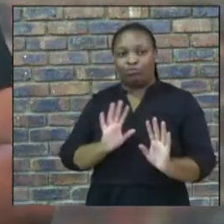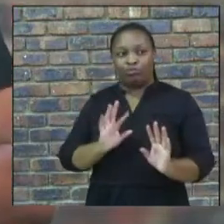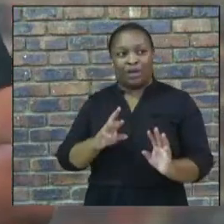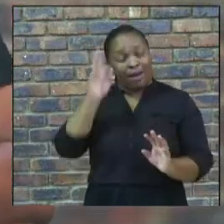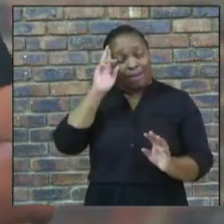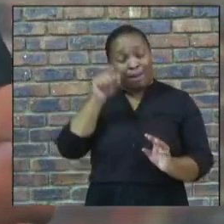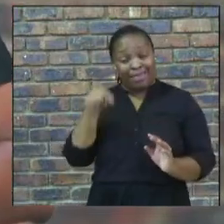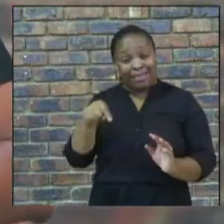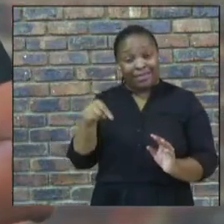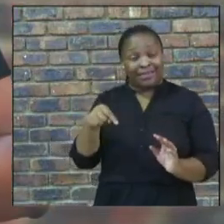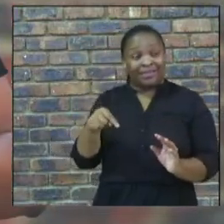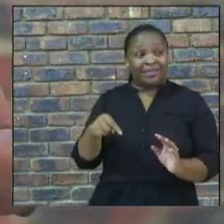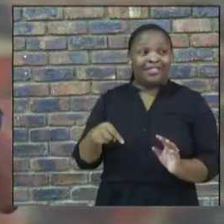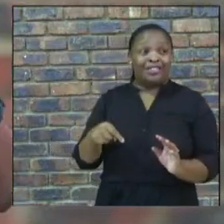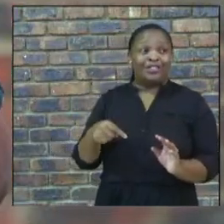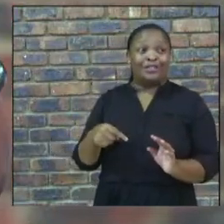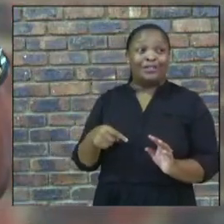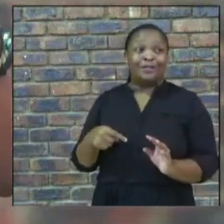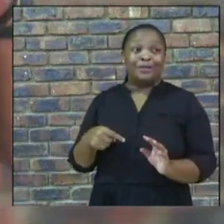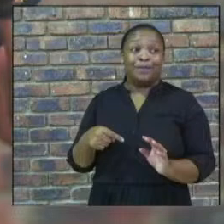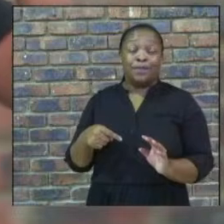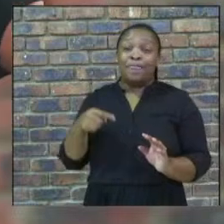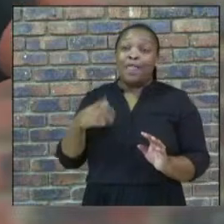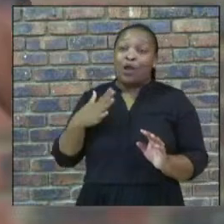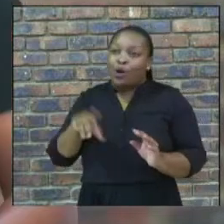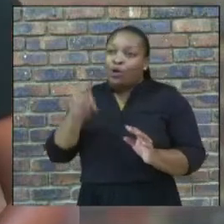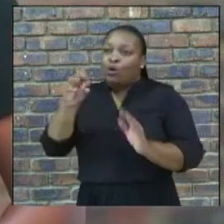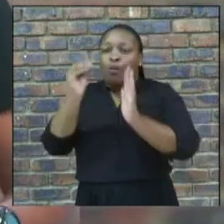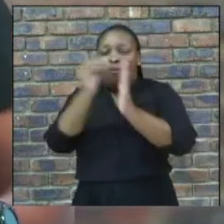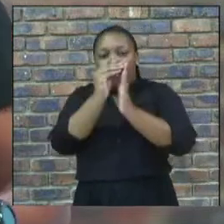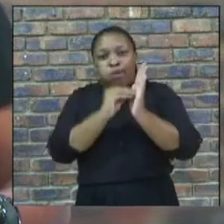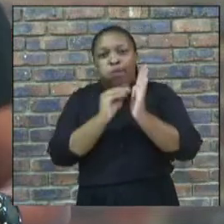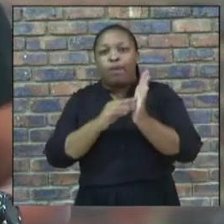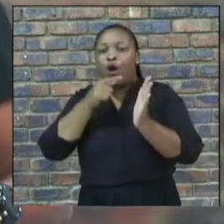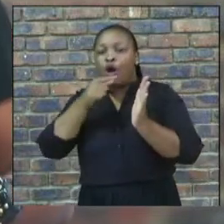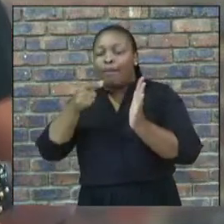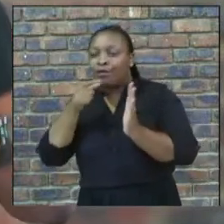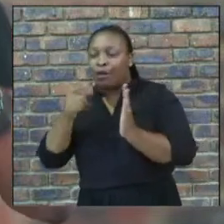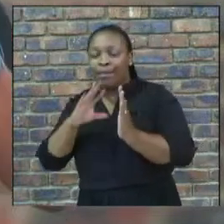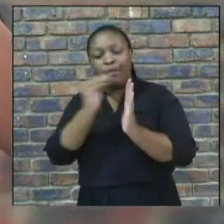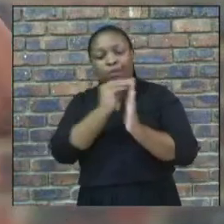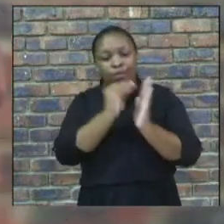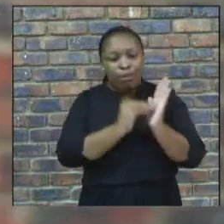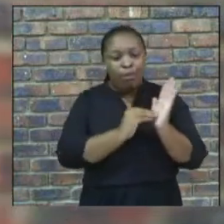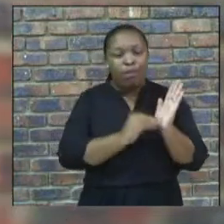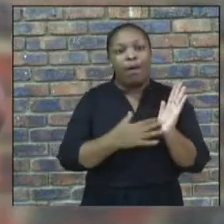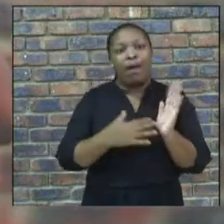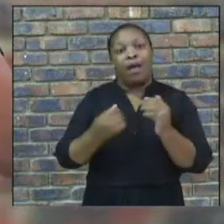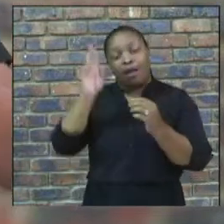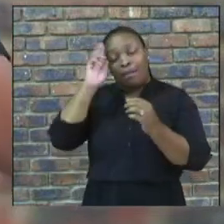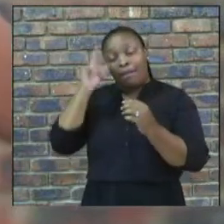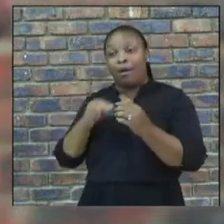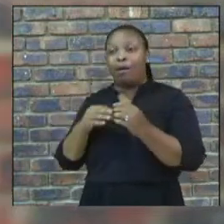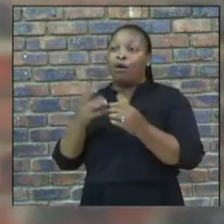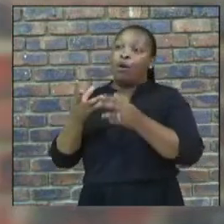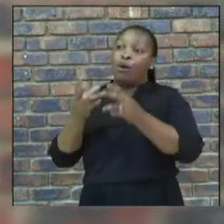here, so that we receive your inputs. And